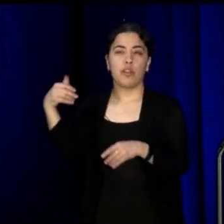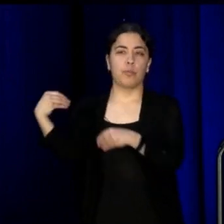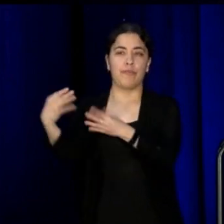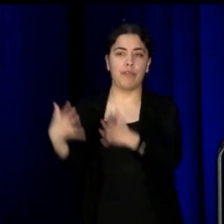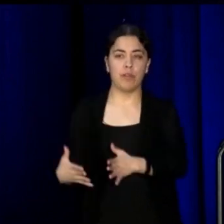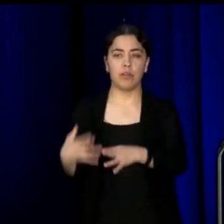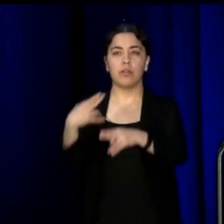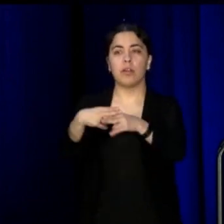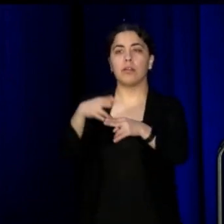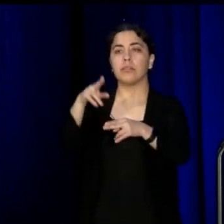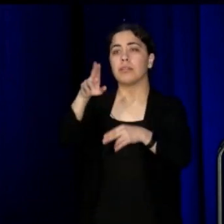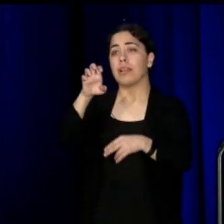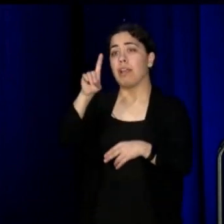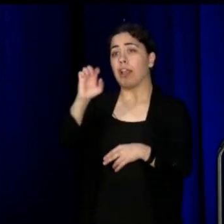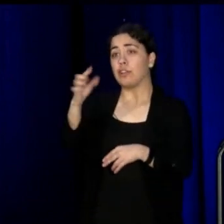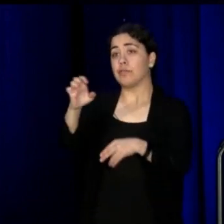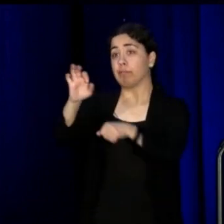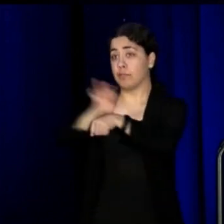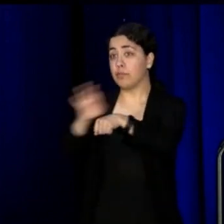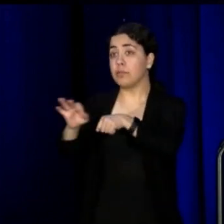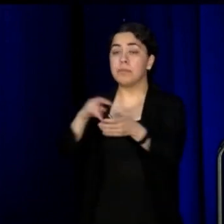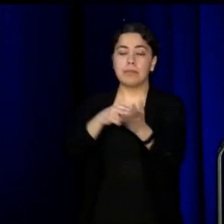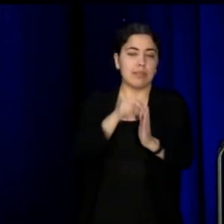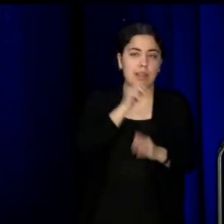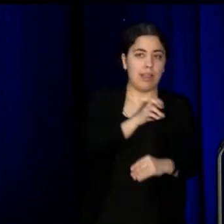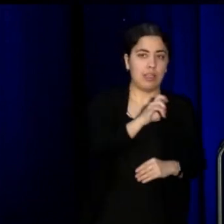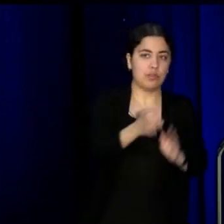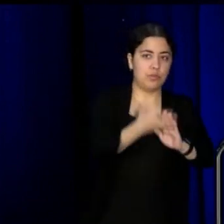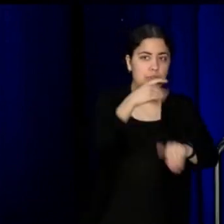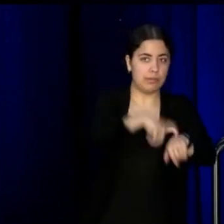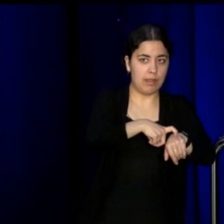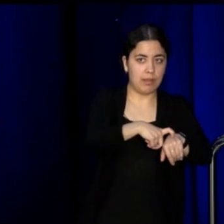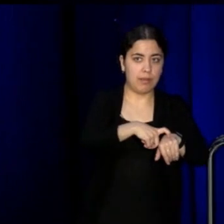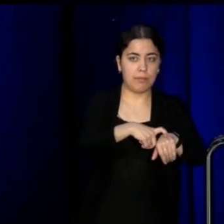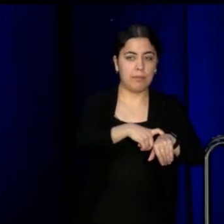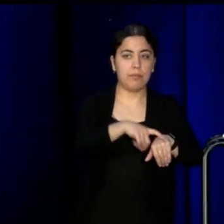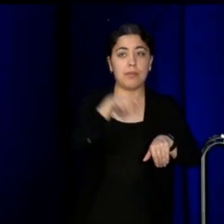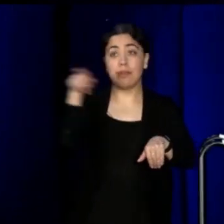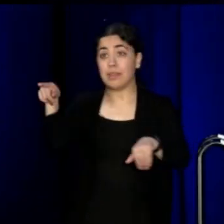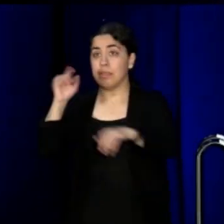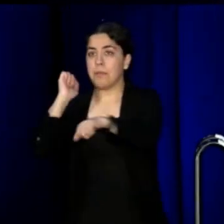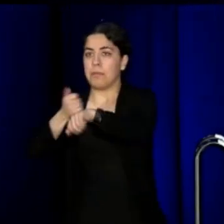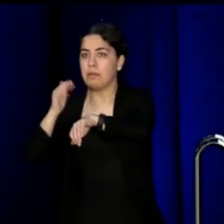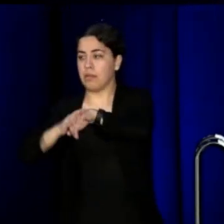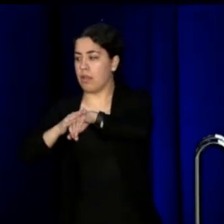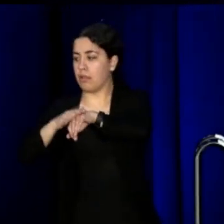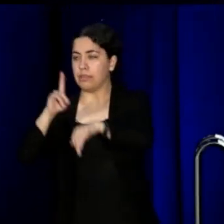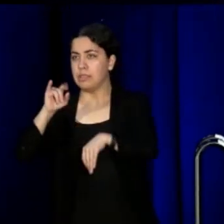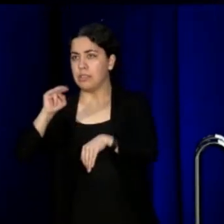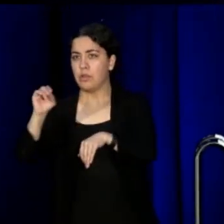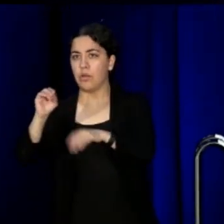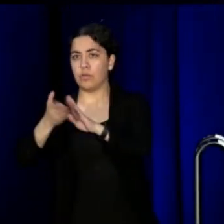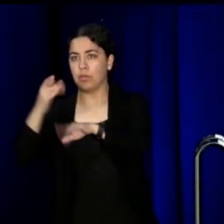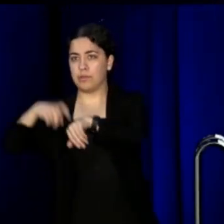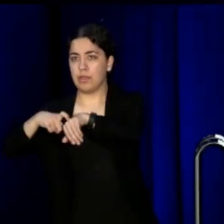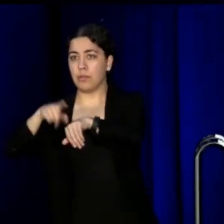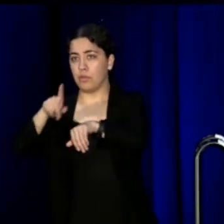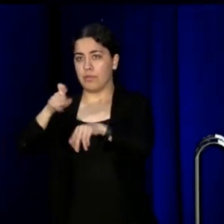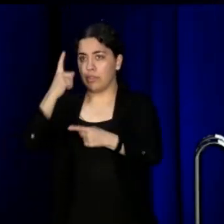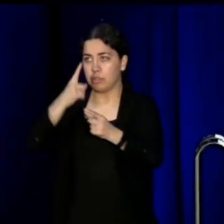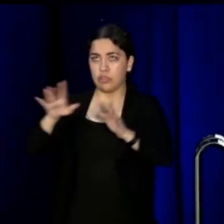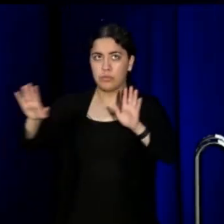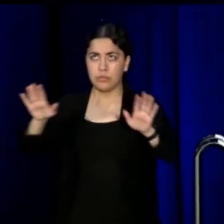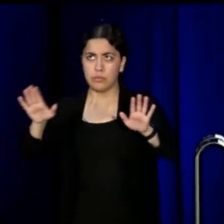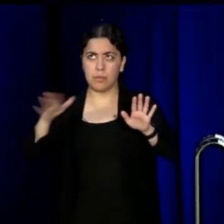the Edge functions. In this case, instead of having the Edge runtime, Netlify is based on the Dino runtime. So that's something that you have to consider at the moment